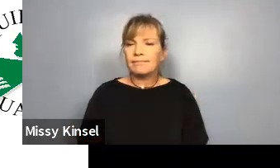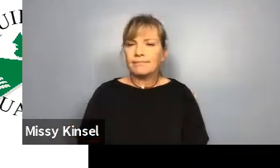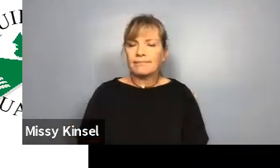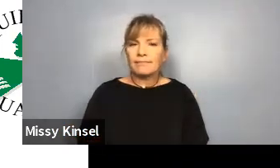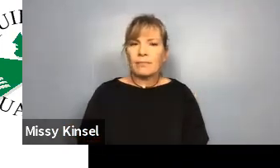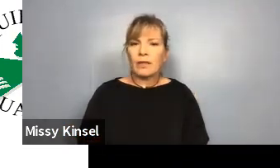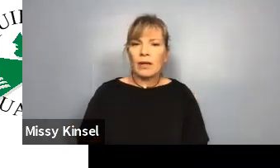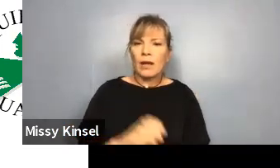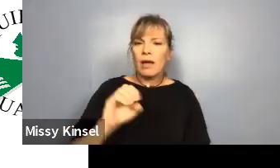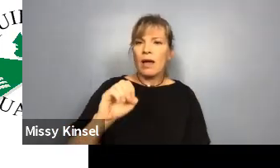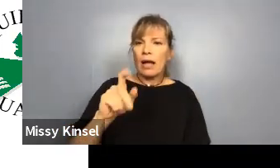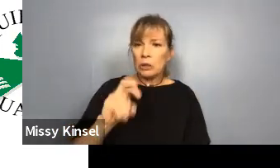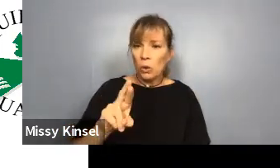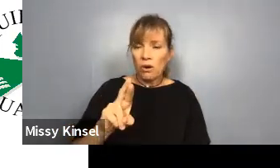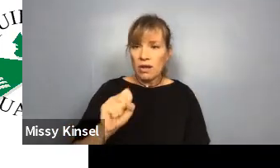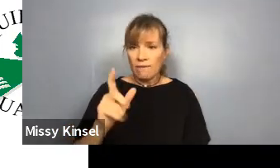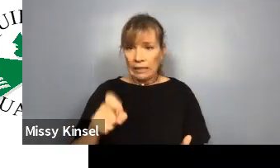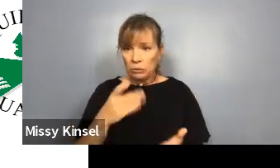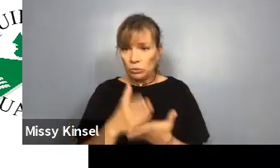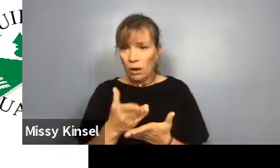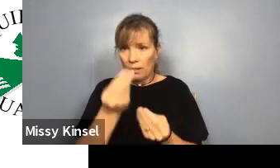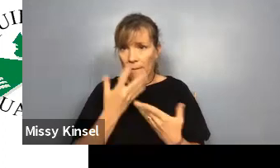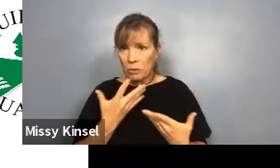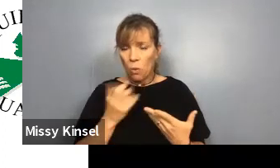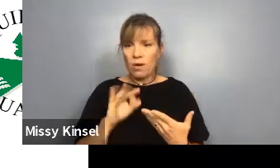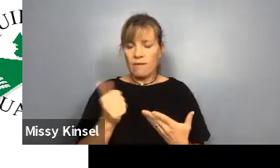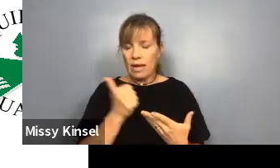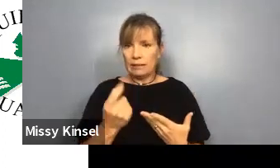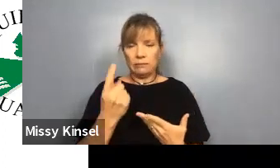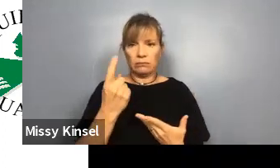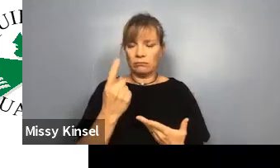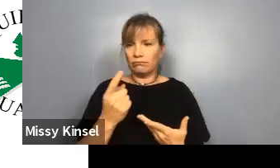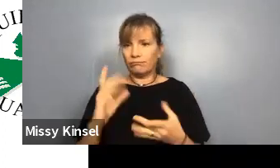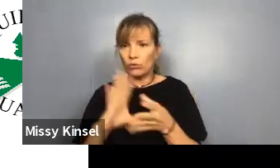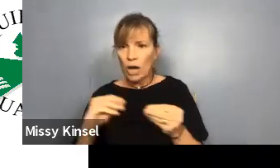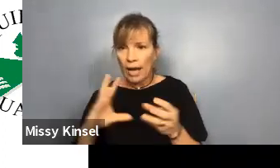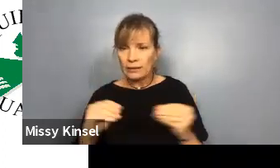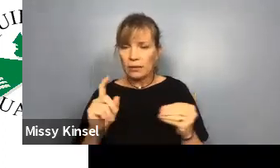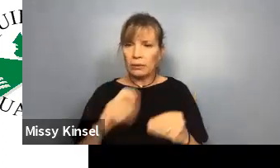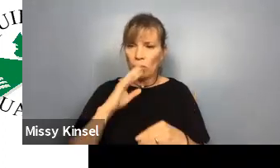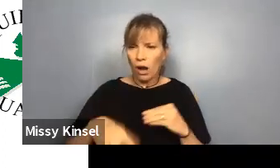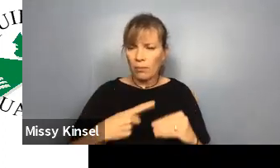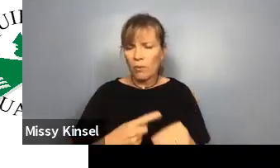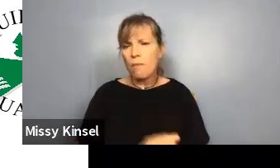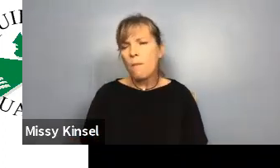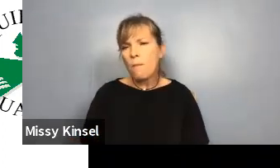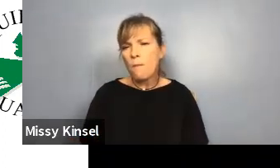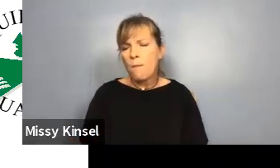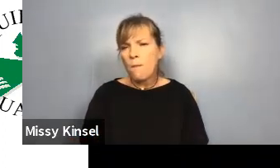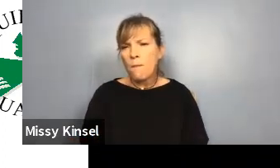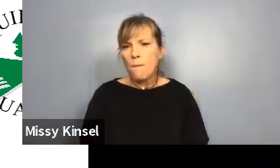And Eleanor, feel free to stop me if I need to, if there are any chats that we need to address there.